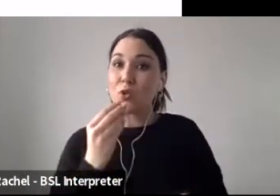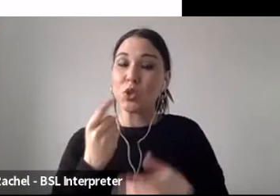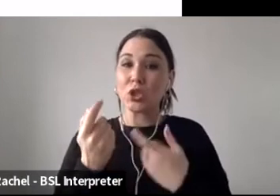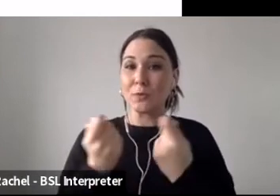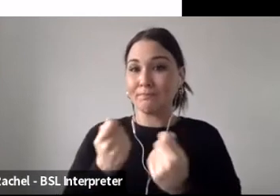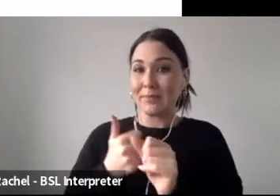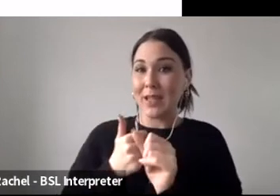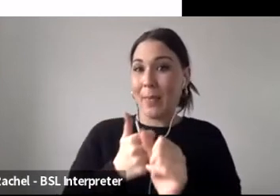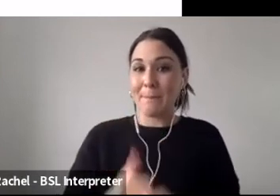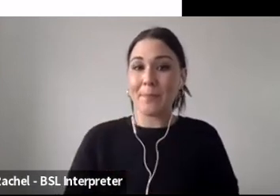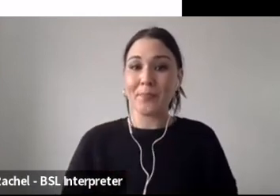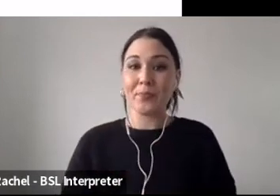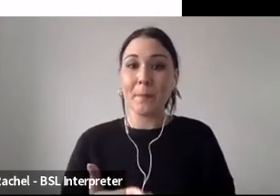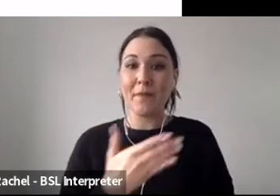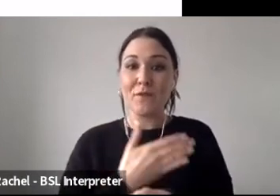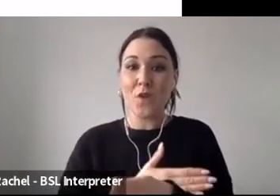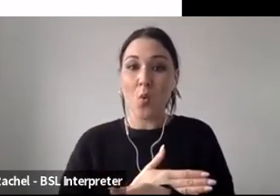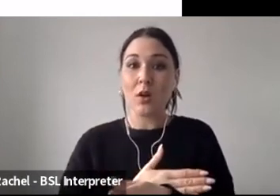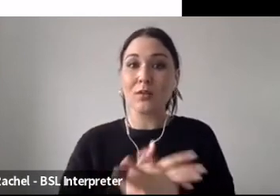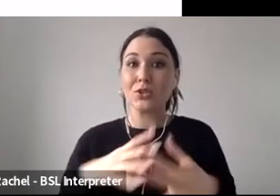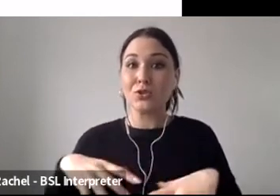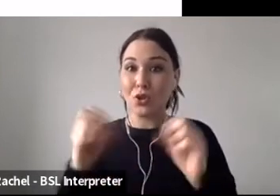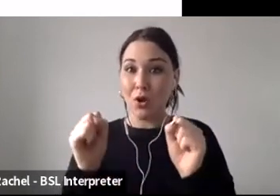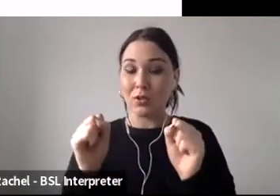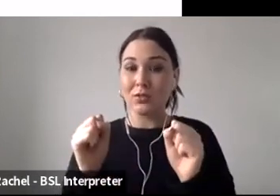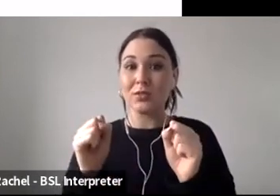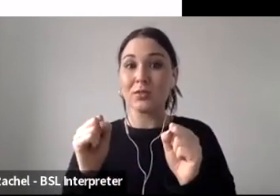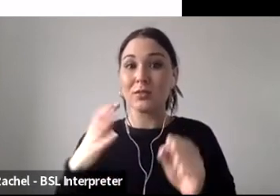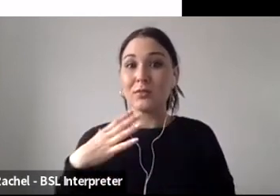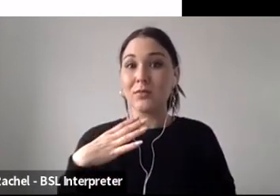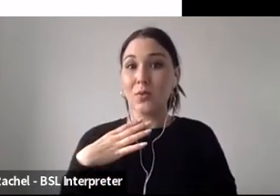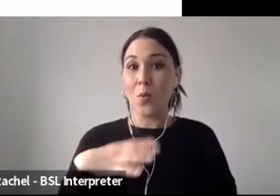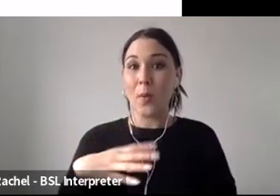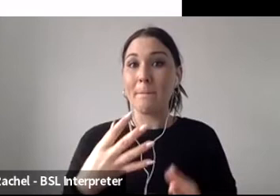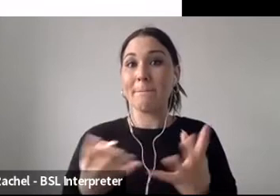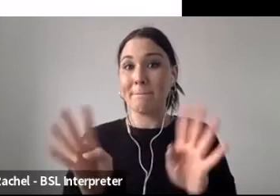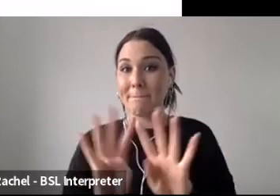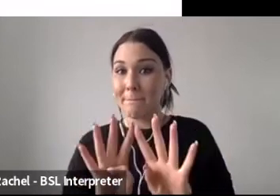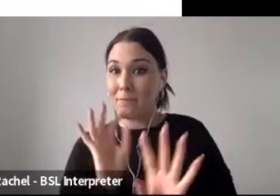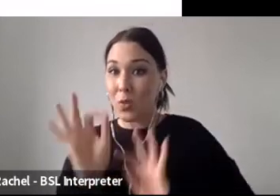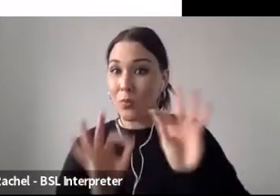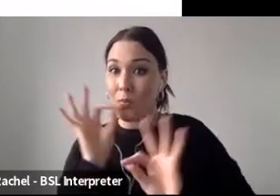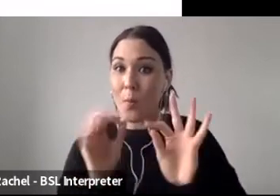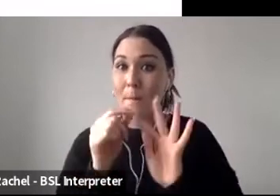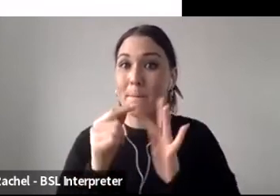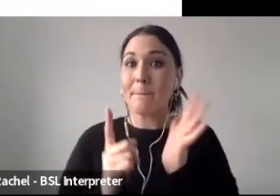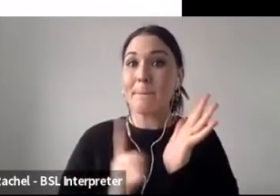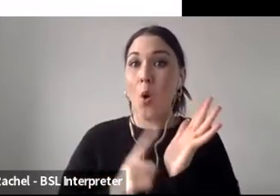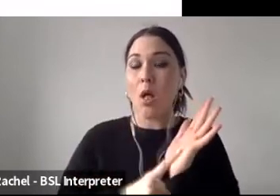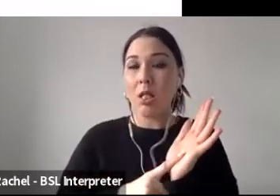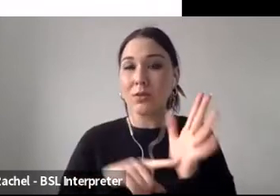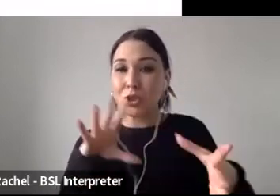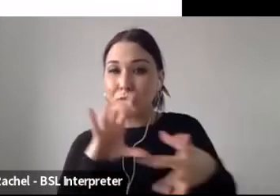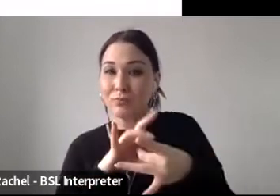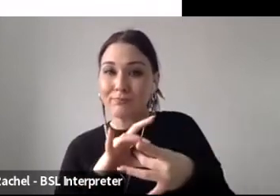So before we kick off today's webinar content, I'm just going to start with a poll just to find out a bit more about who's joining us